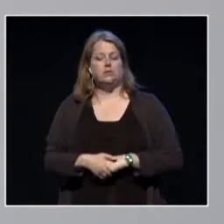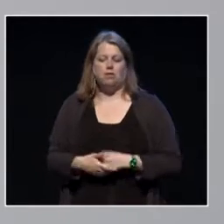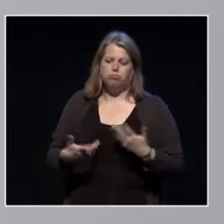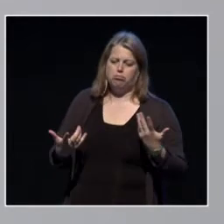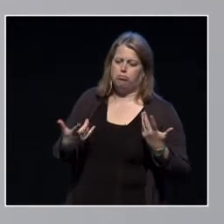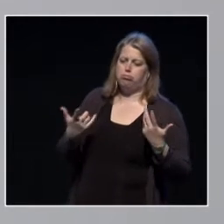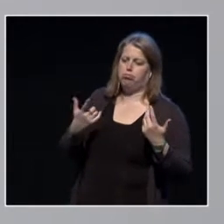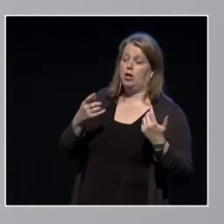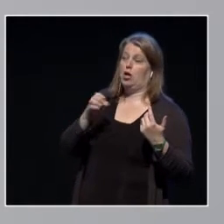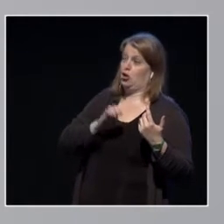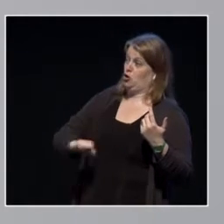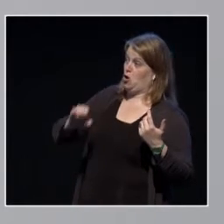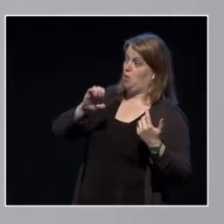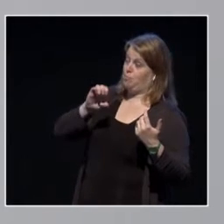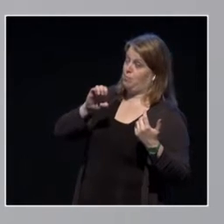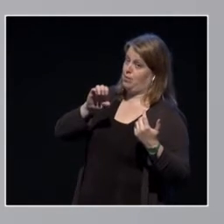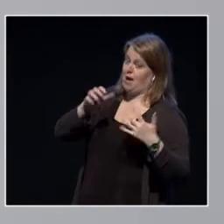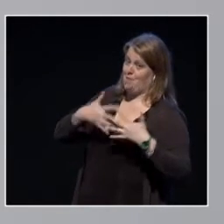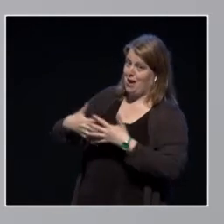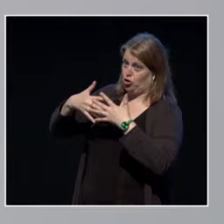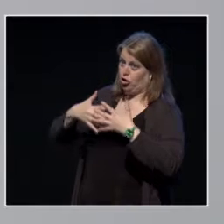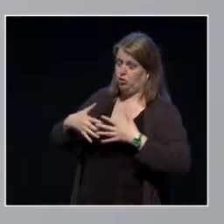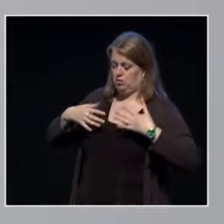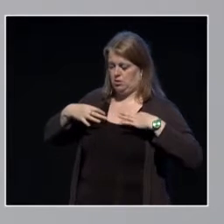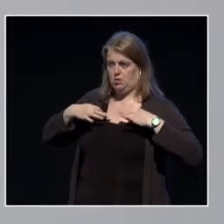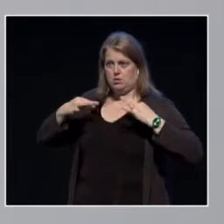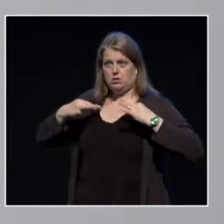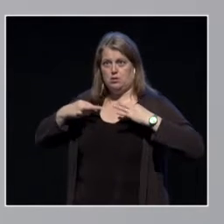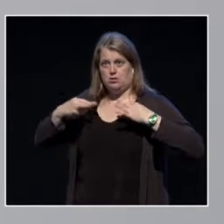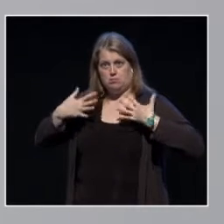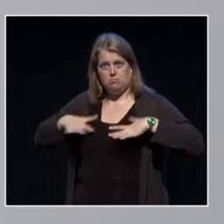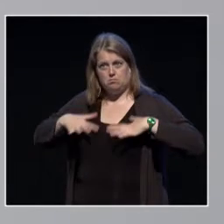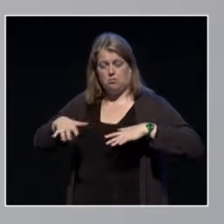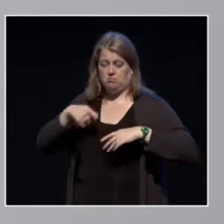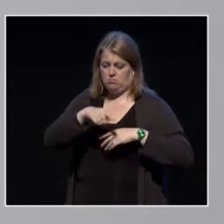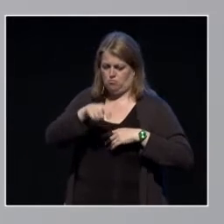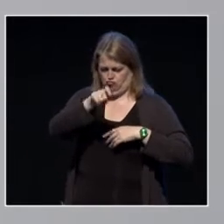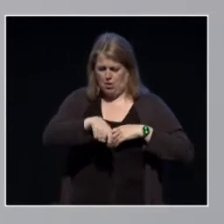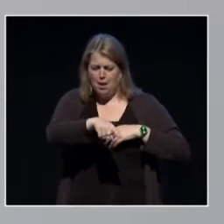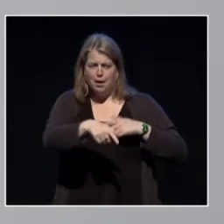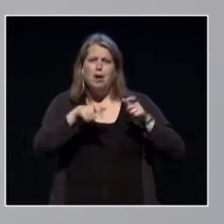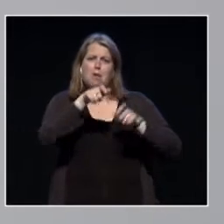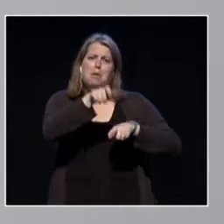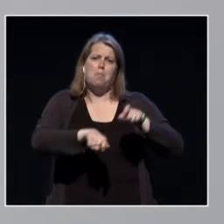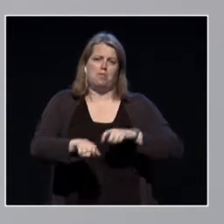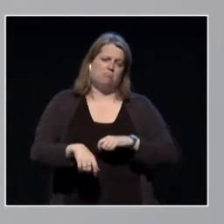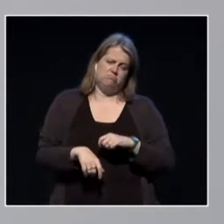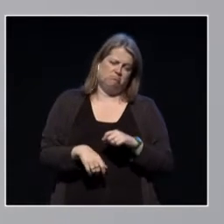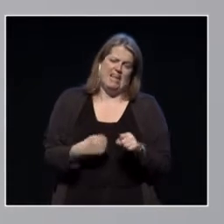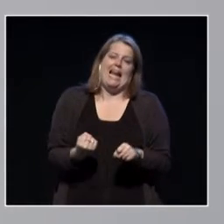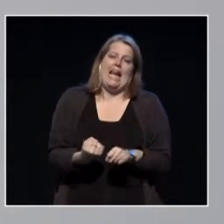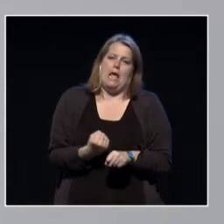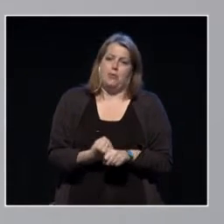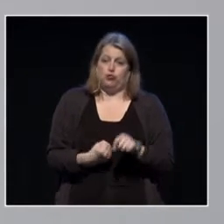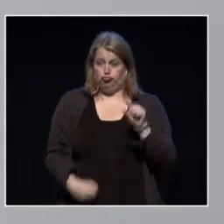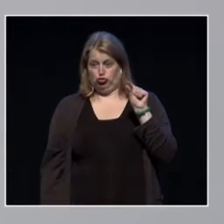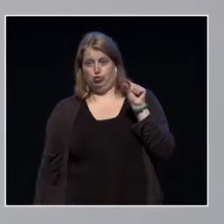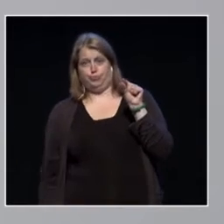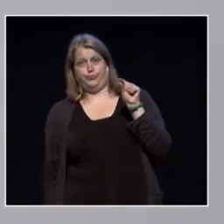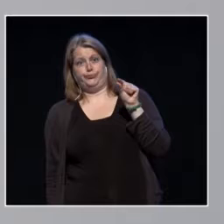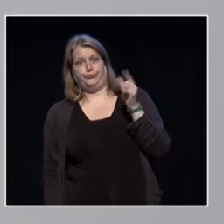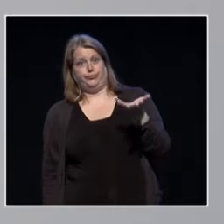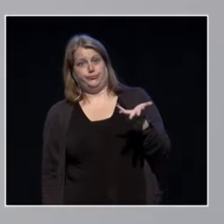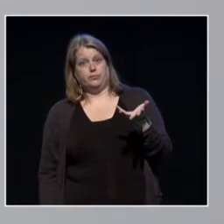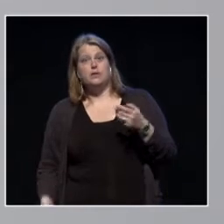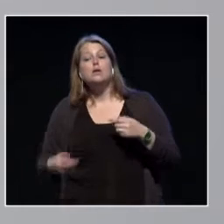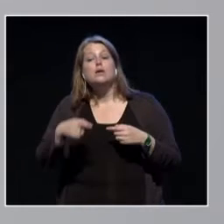American fashion brands, they are actually not human beings. They are cheap labor. And let me tell you, there are